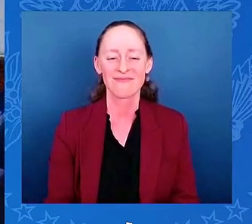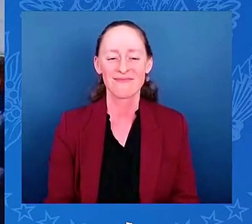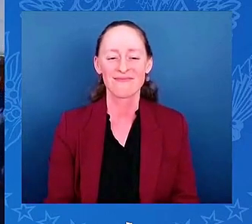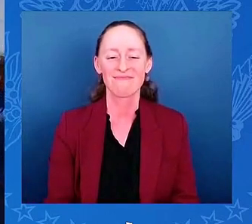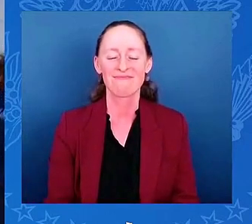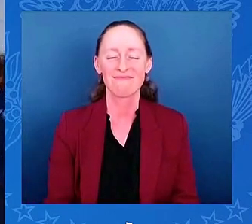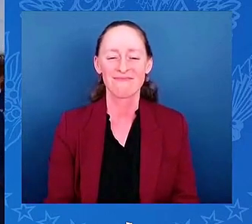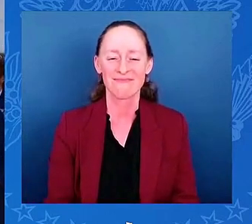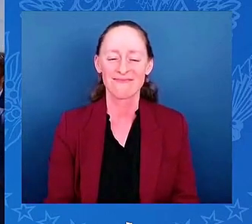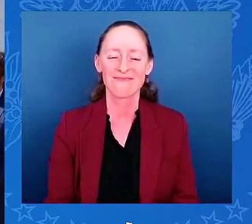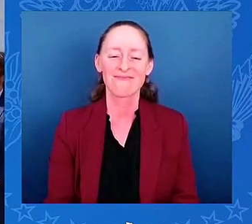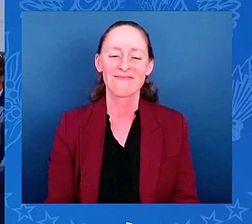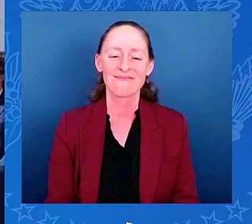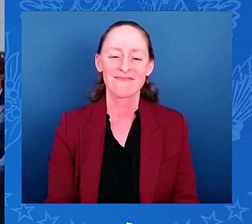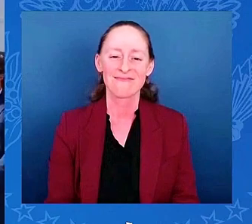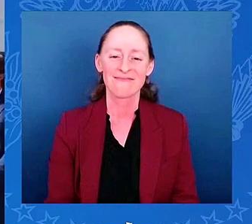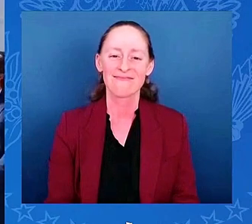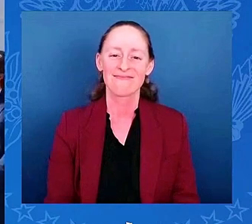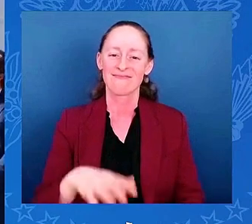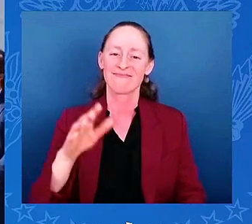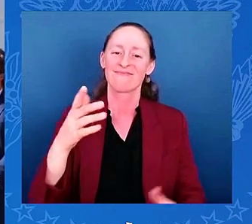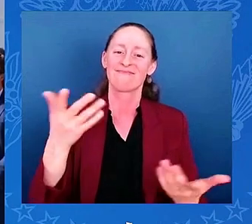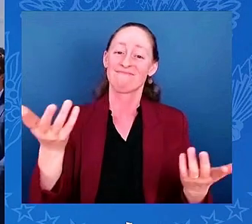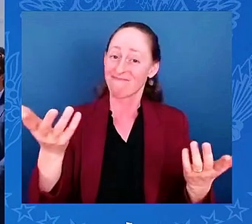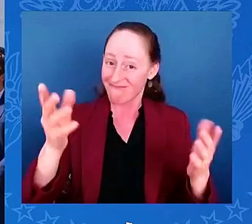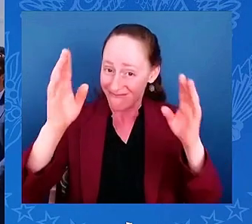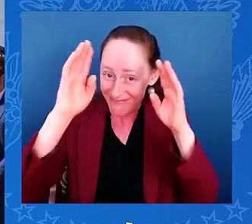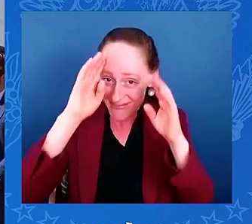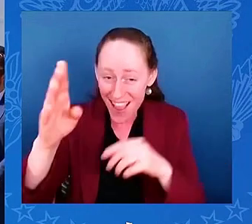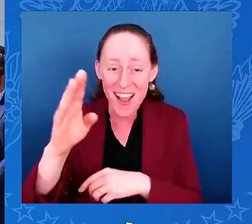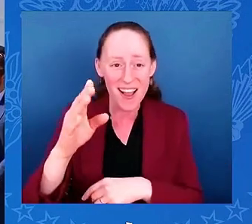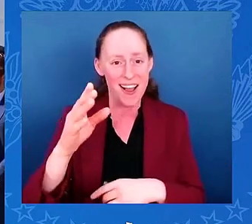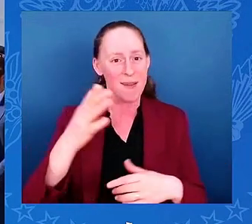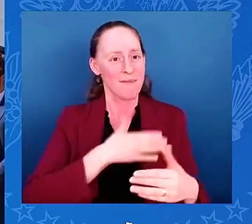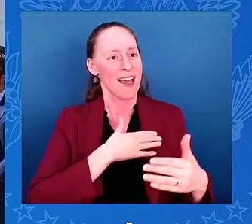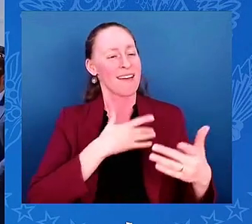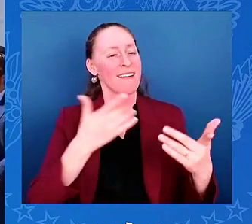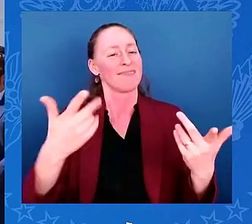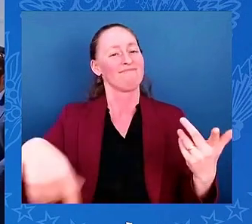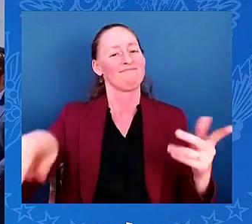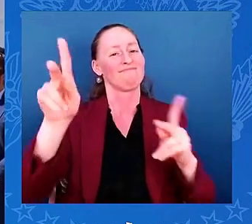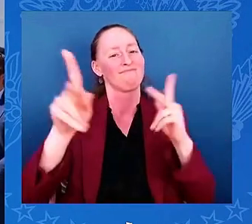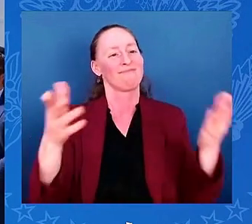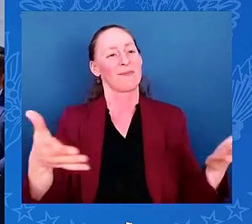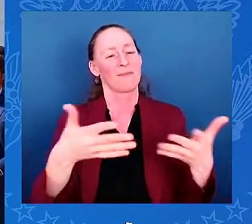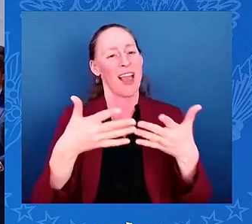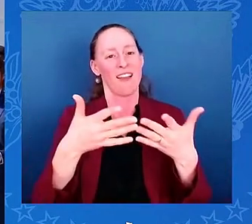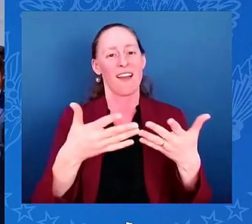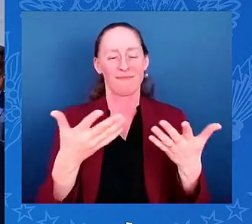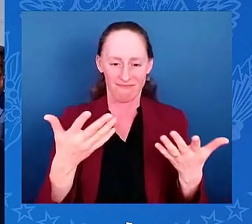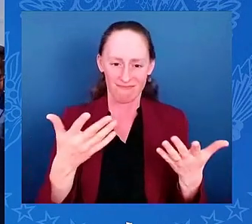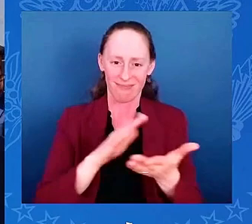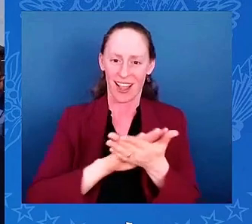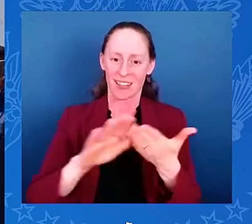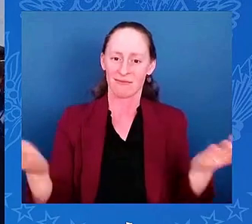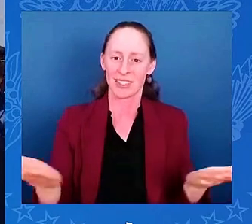It's nice to see you all yet again. I'm not going to lie, President Biden. They told me if I came up here, I'd get tased. I'm going to go back to my spot, all right.